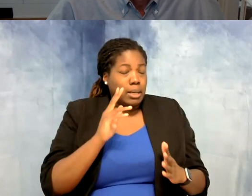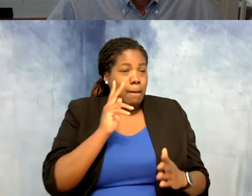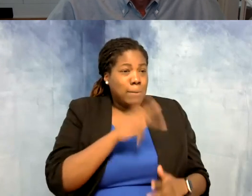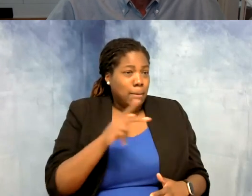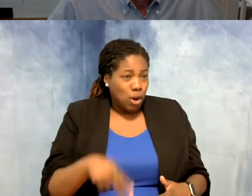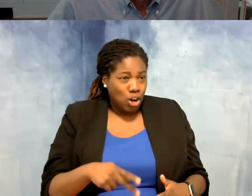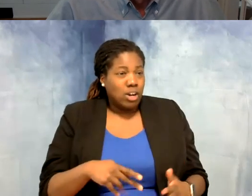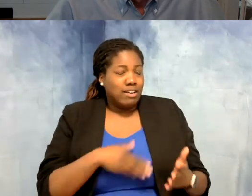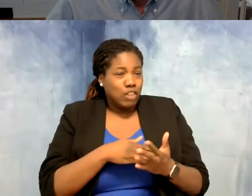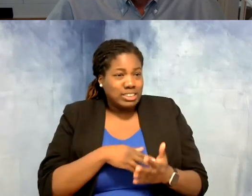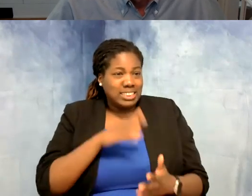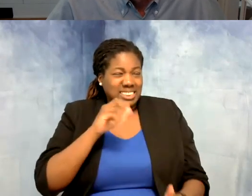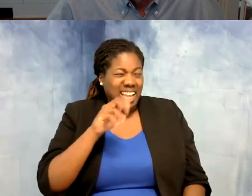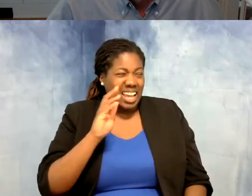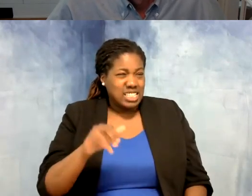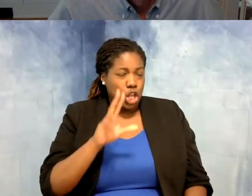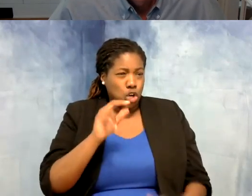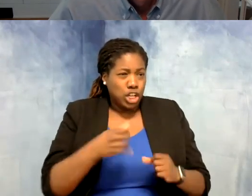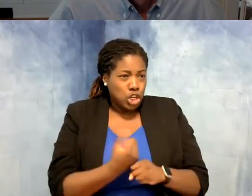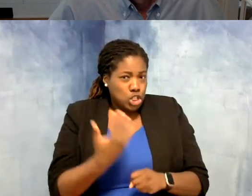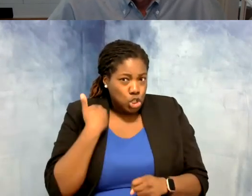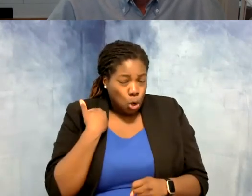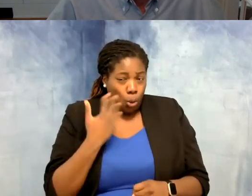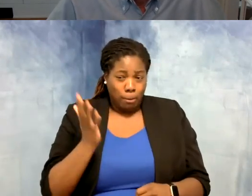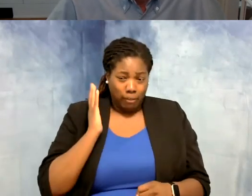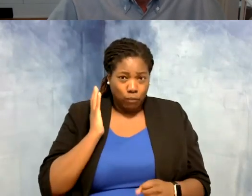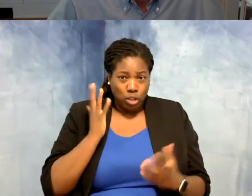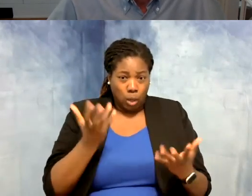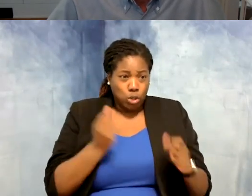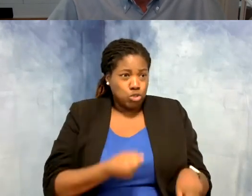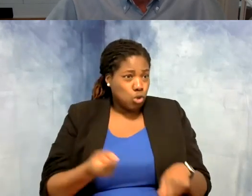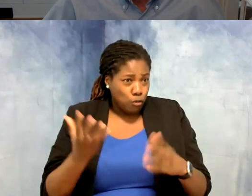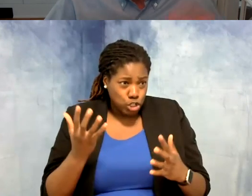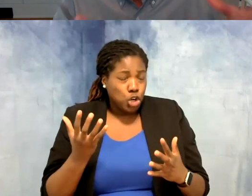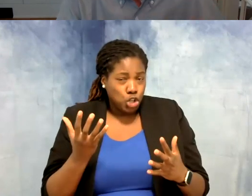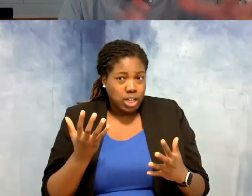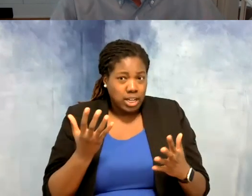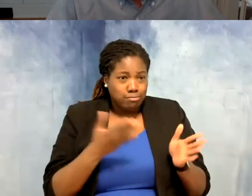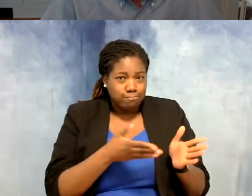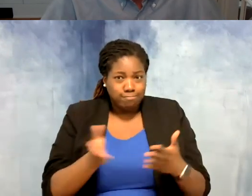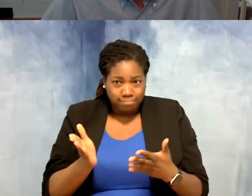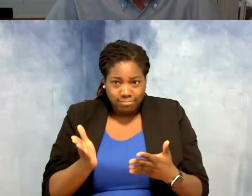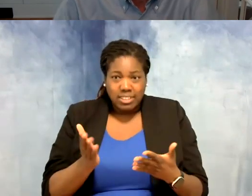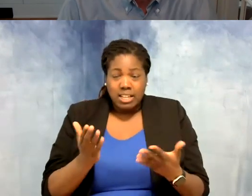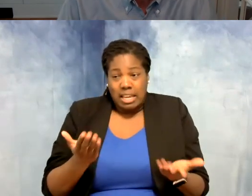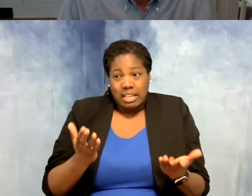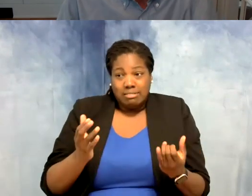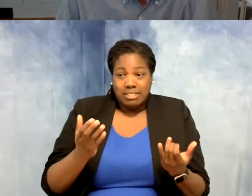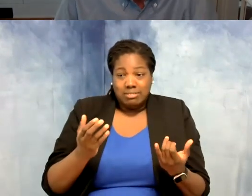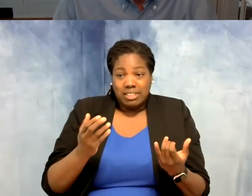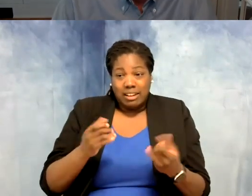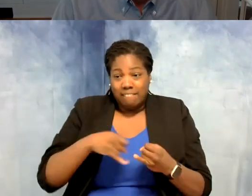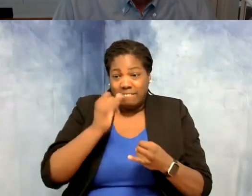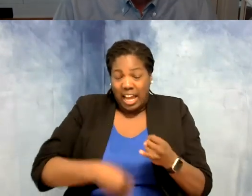Casey 30 years ago. And they originally were inclined to overturn it and switched positions and ultimately upheld the